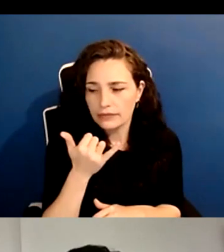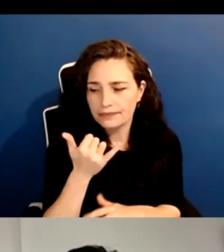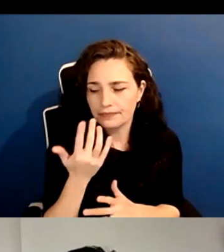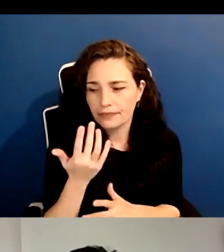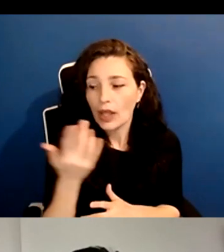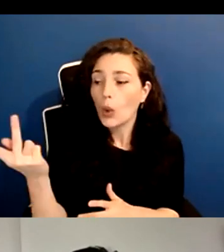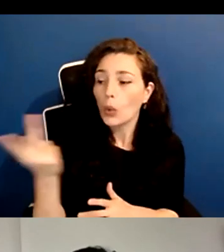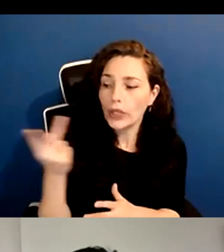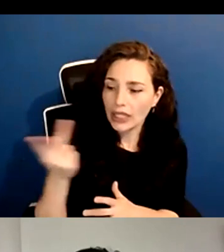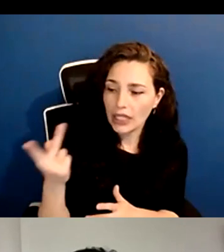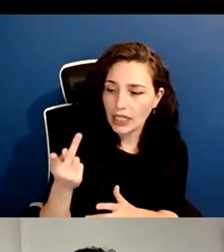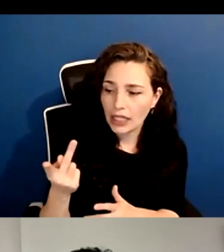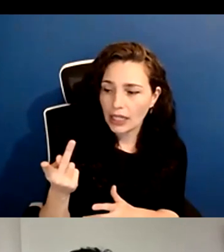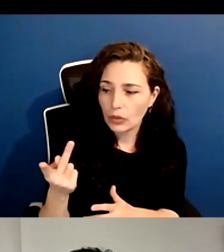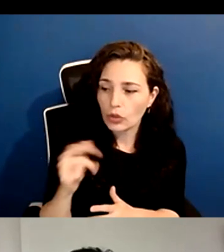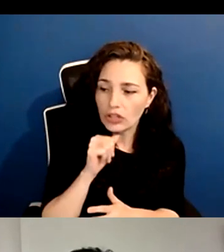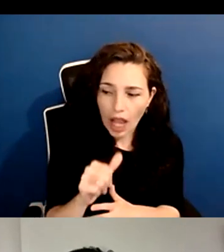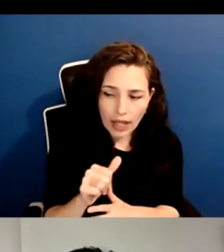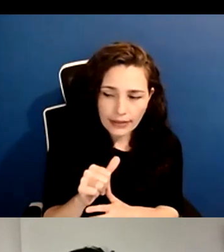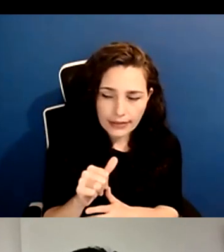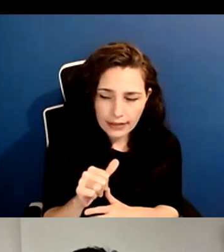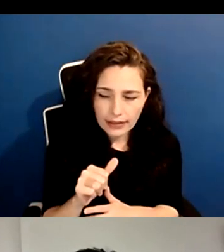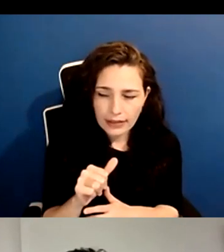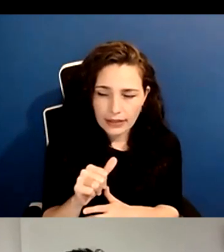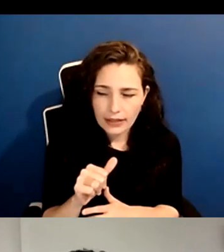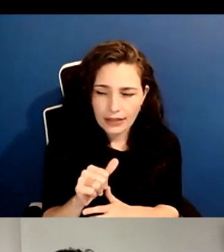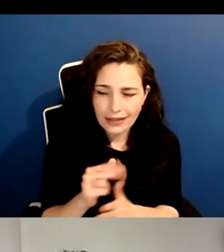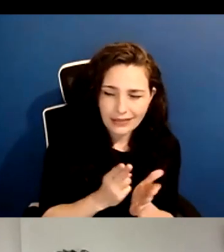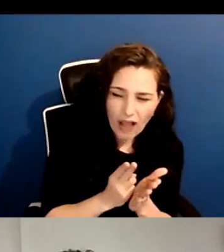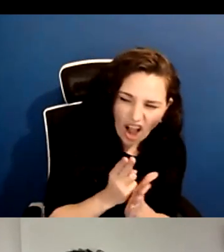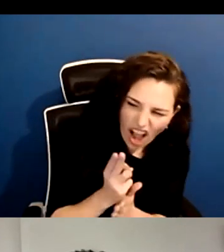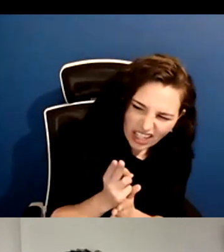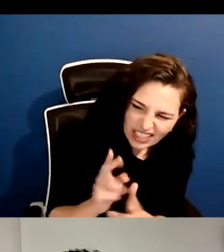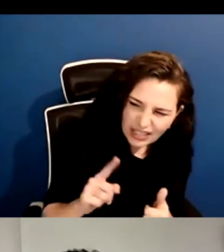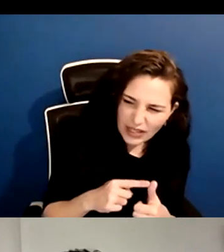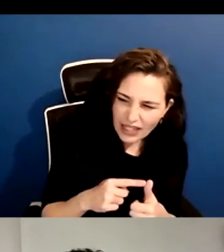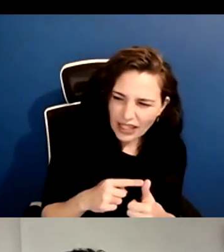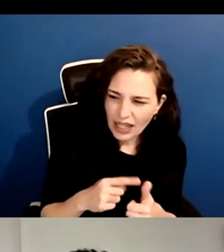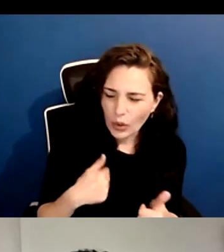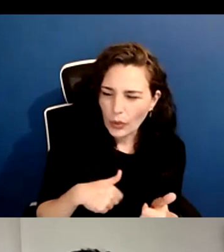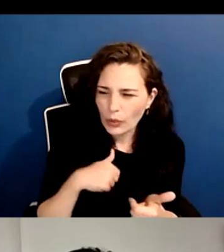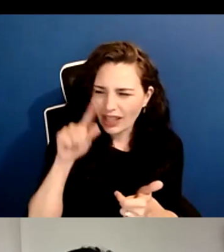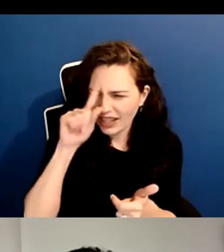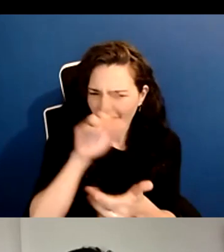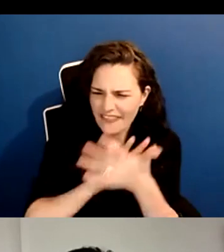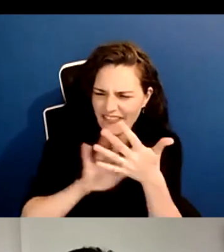I think we had vague ideas of things, and we would both research, okay, what will this cost? What will this cost? But it was really,